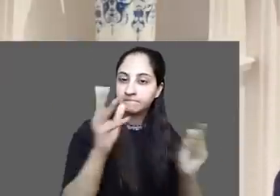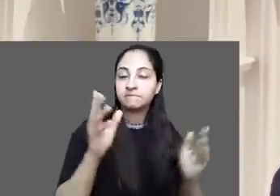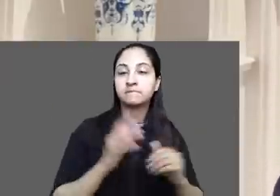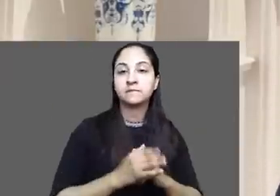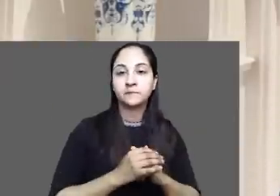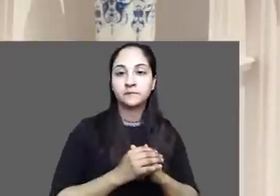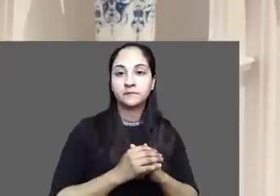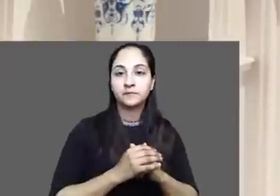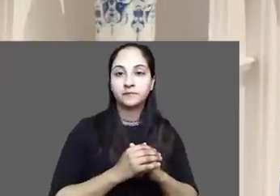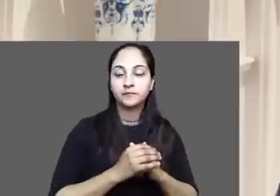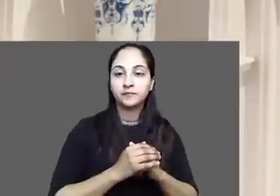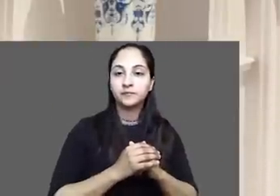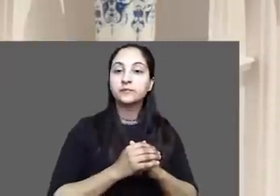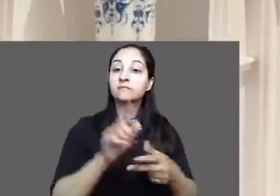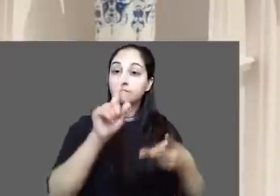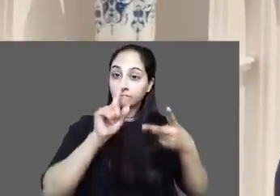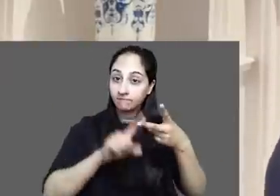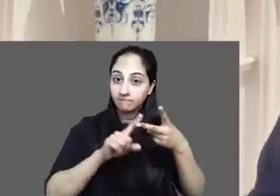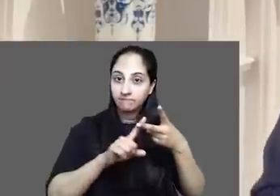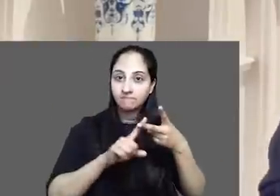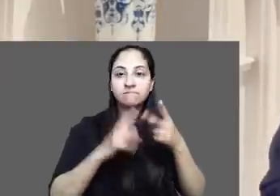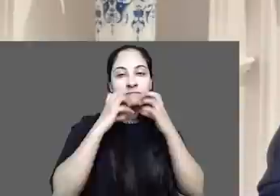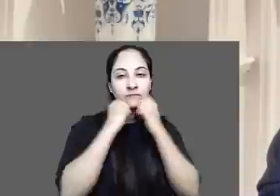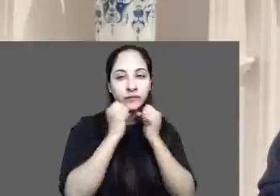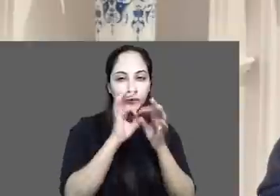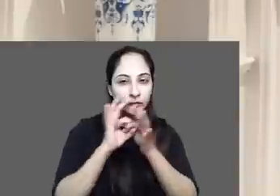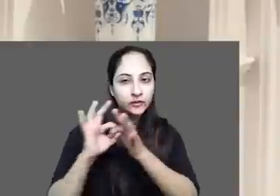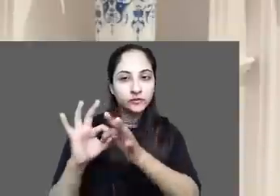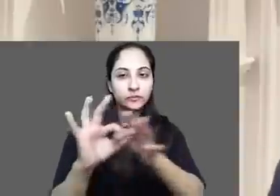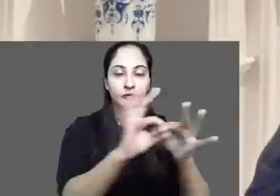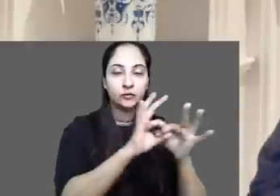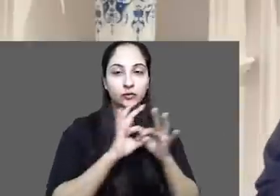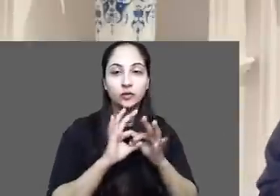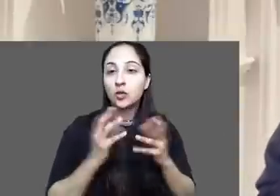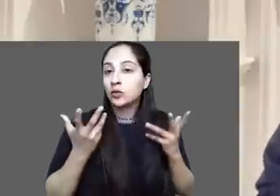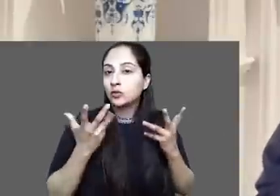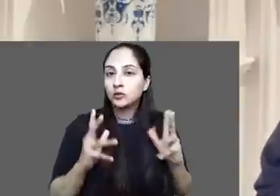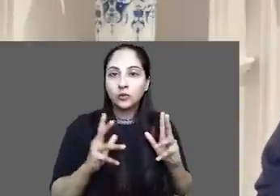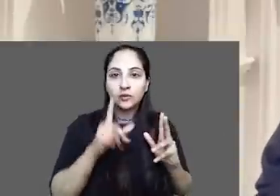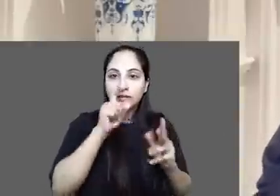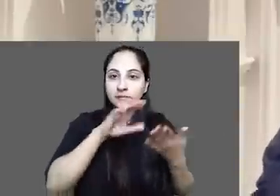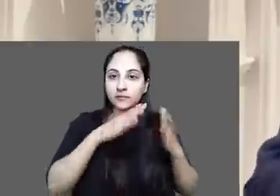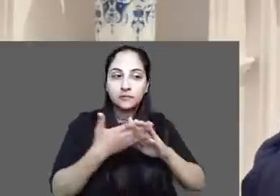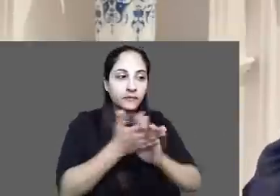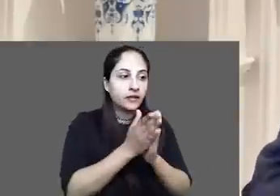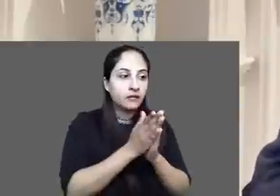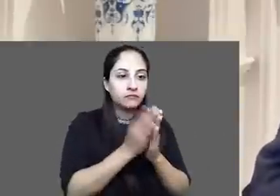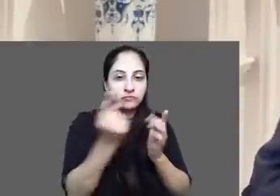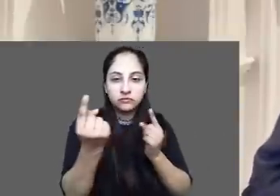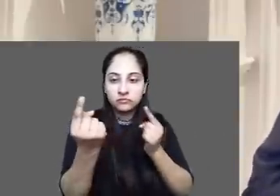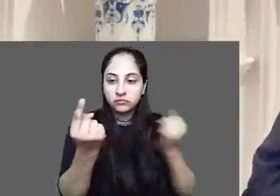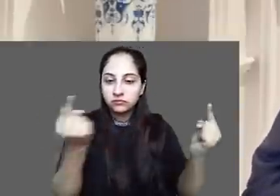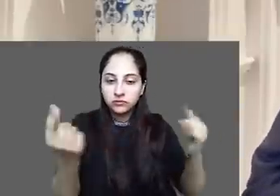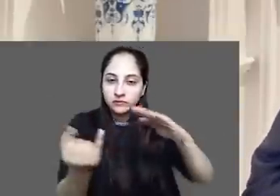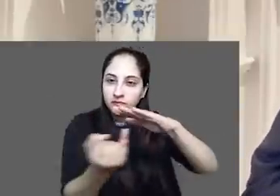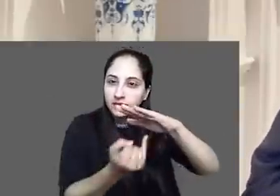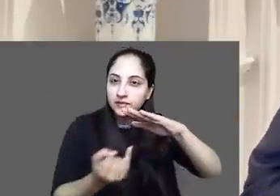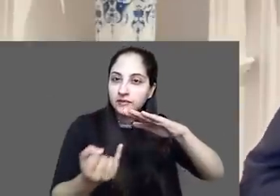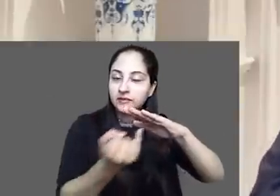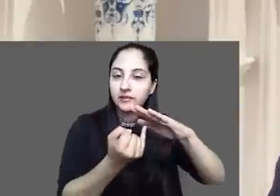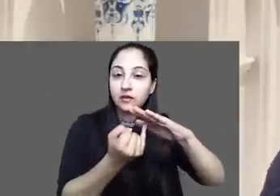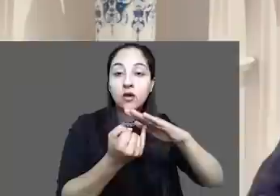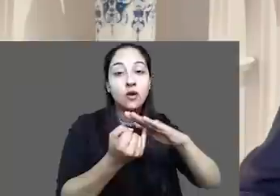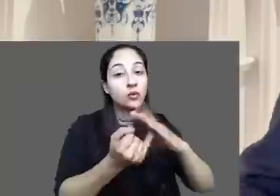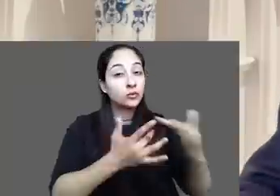we wanted to be there for everyone. And I took it upon myself personally to make sure that,